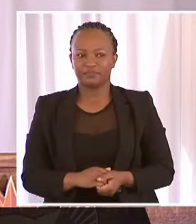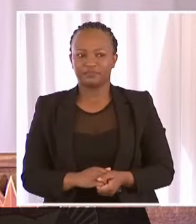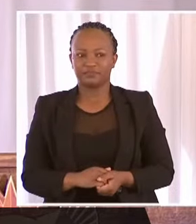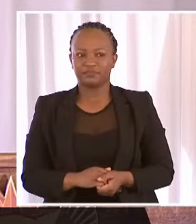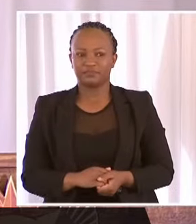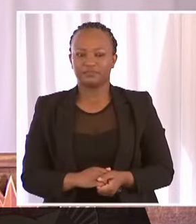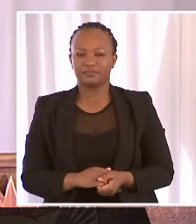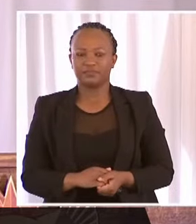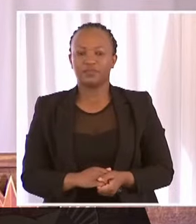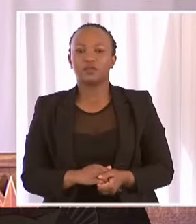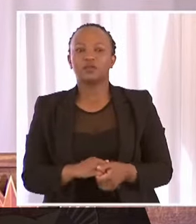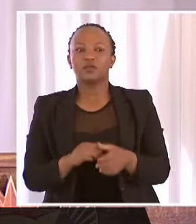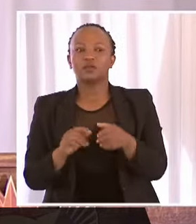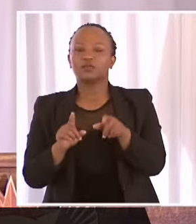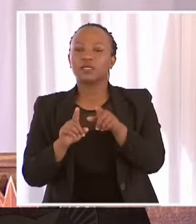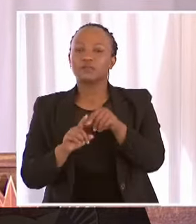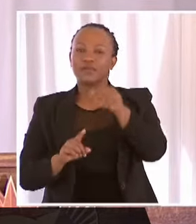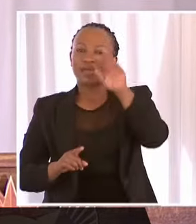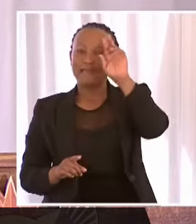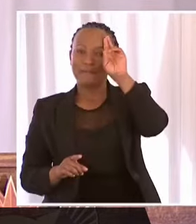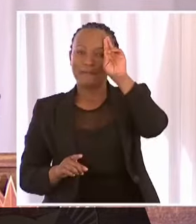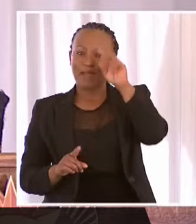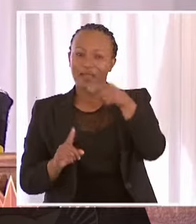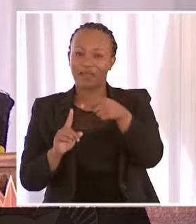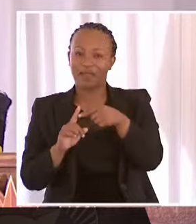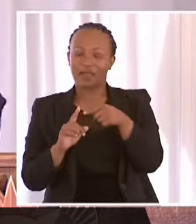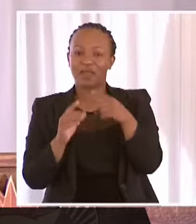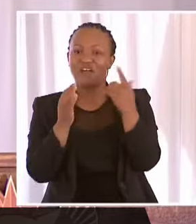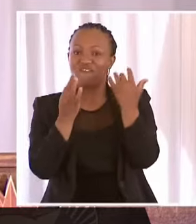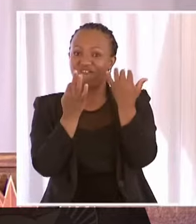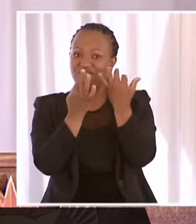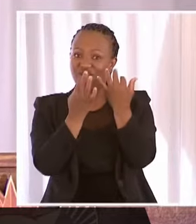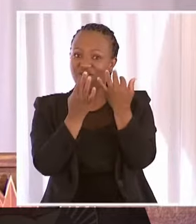And may we also remember that this freedom was not free,